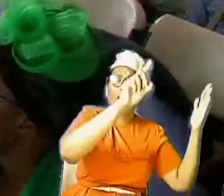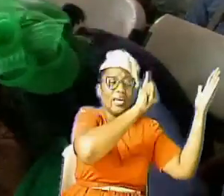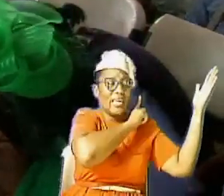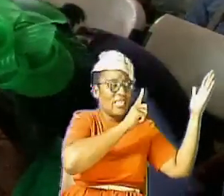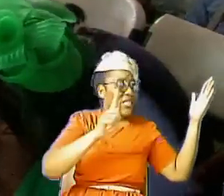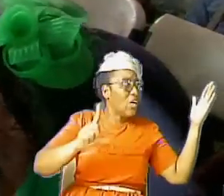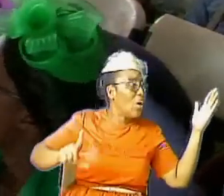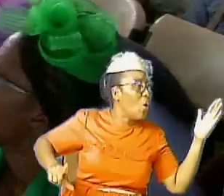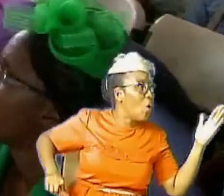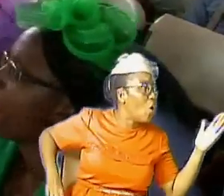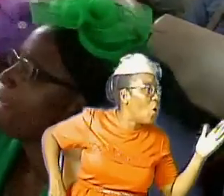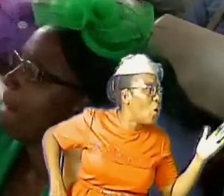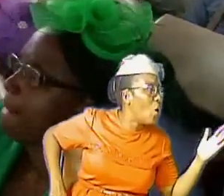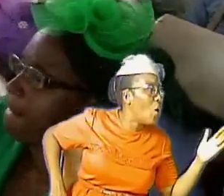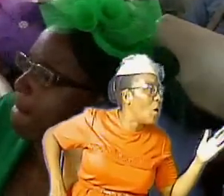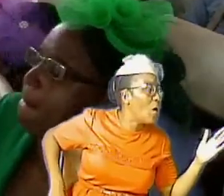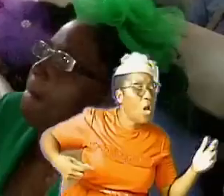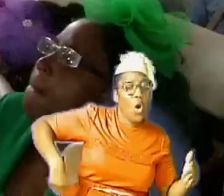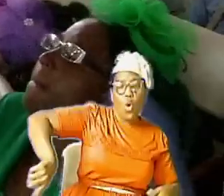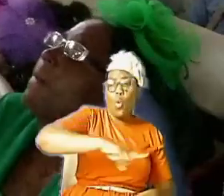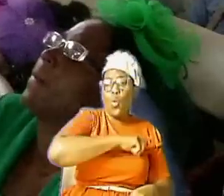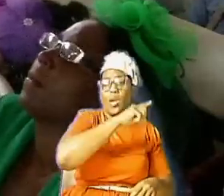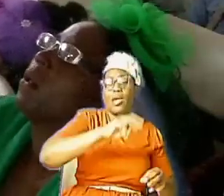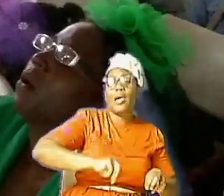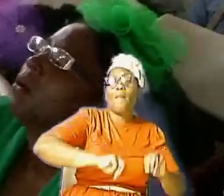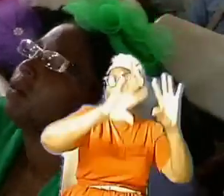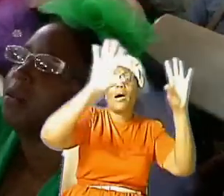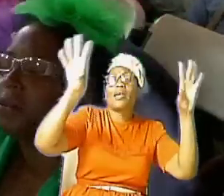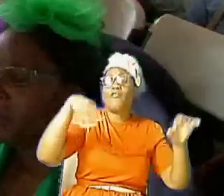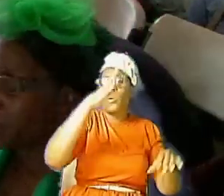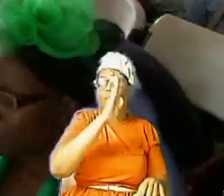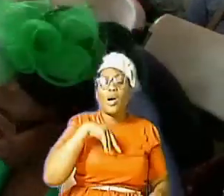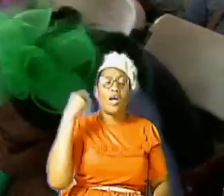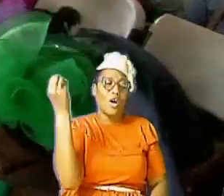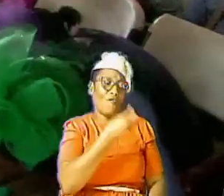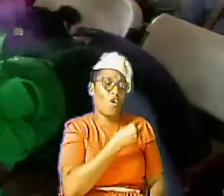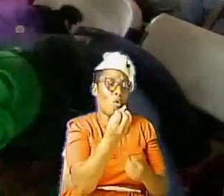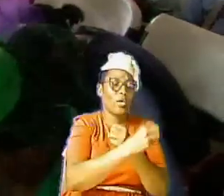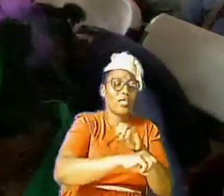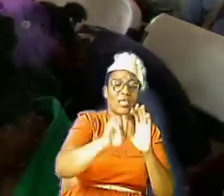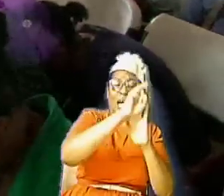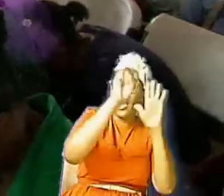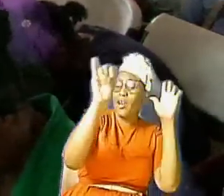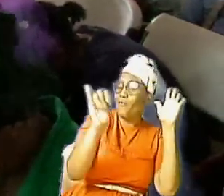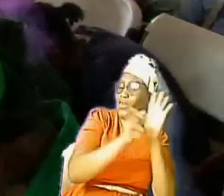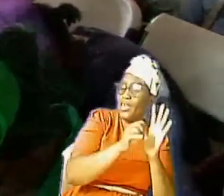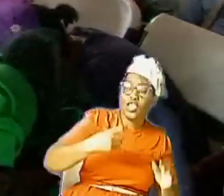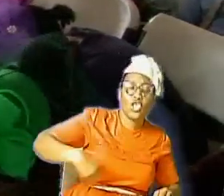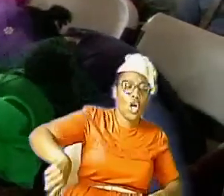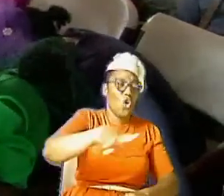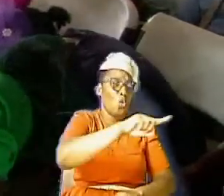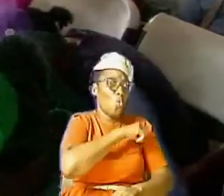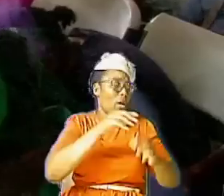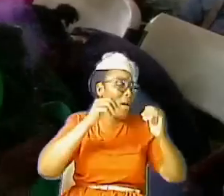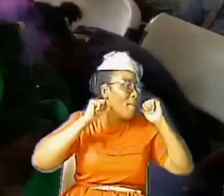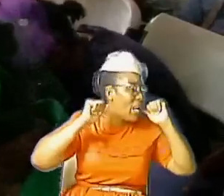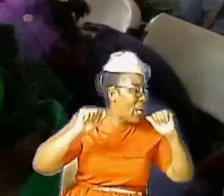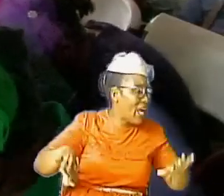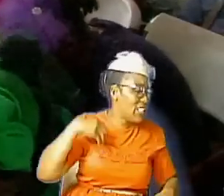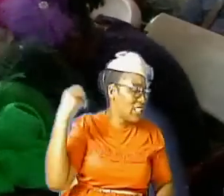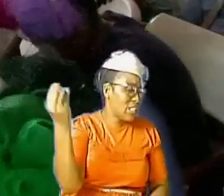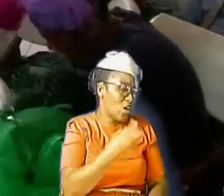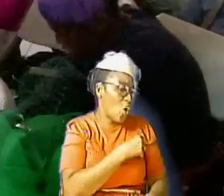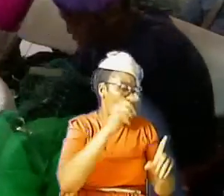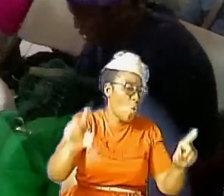the Lord. We magnify the God of our salvation. We bless